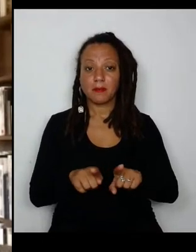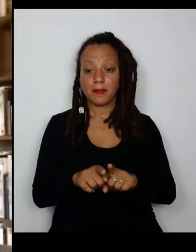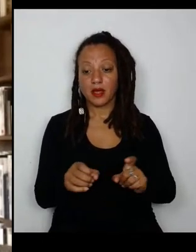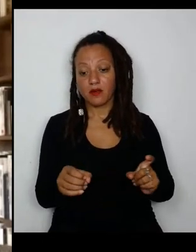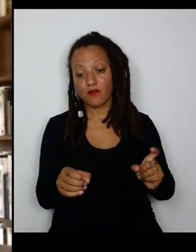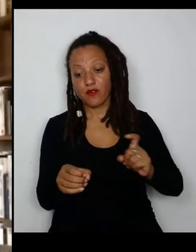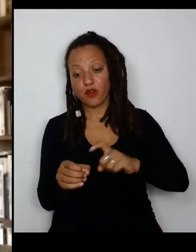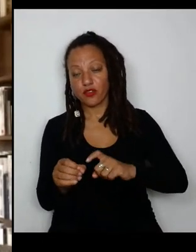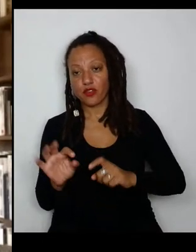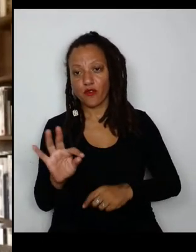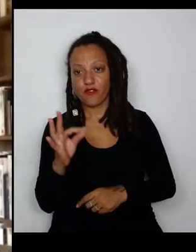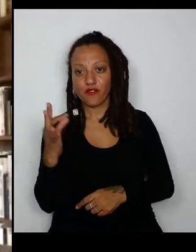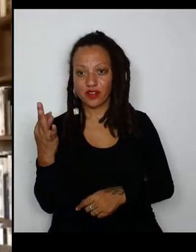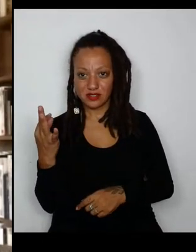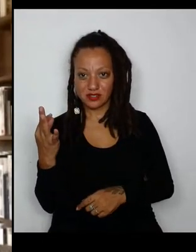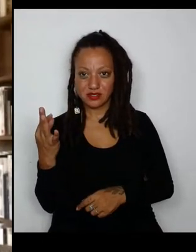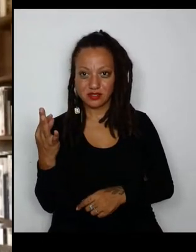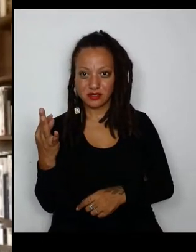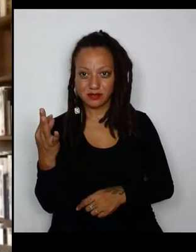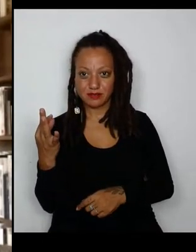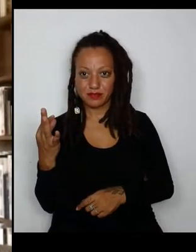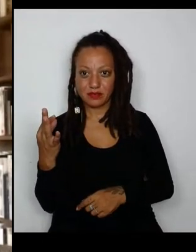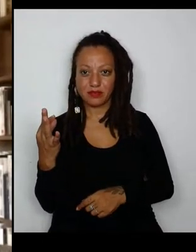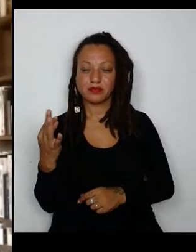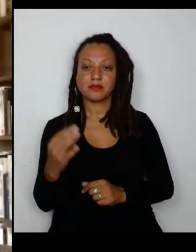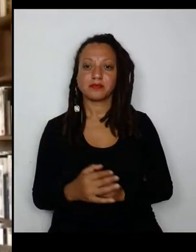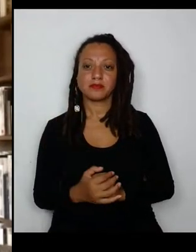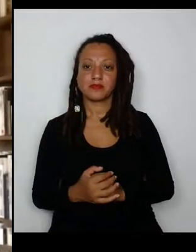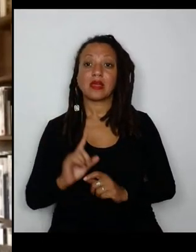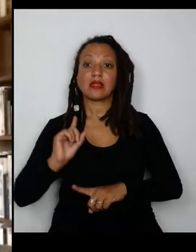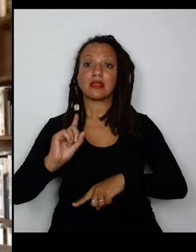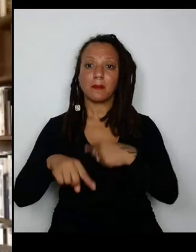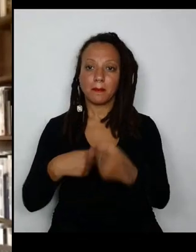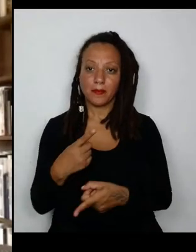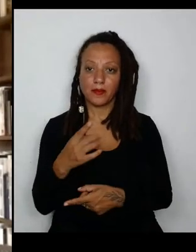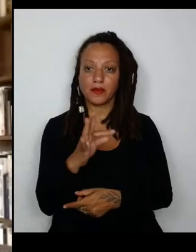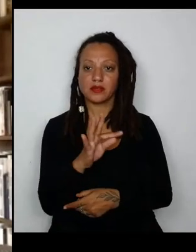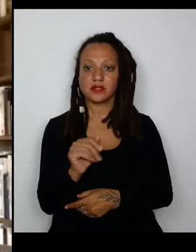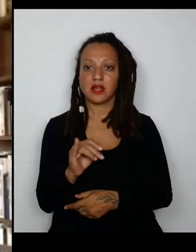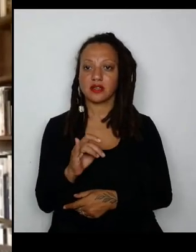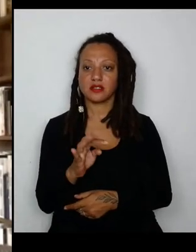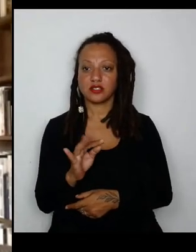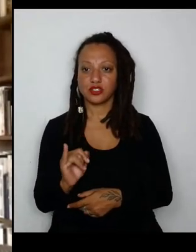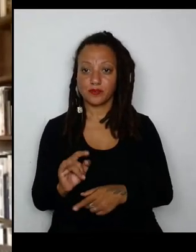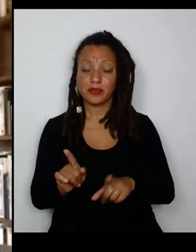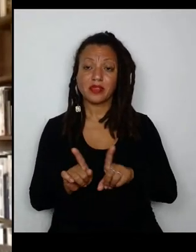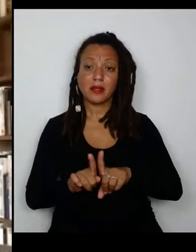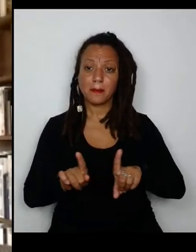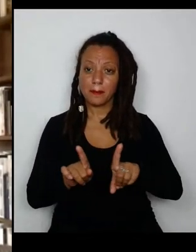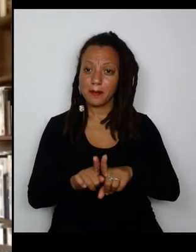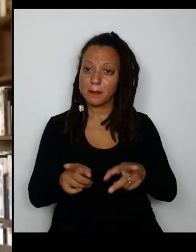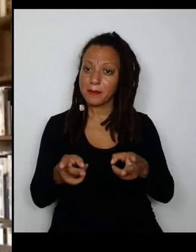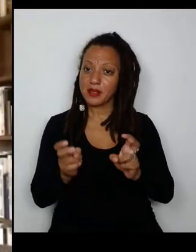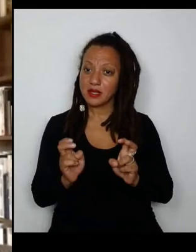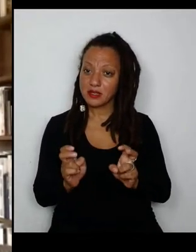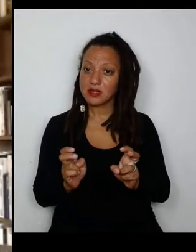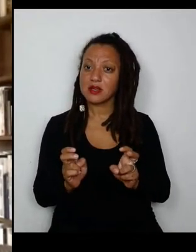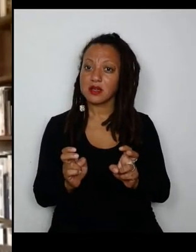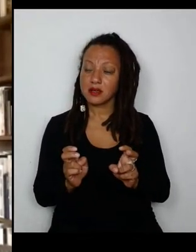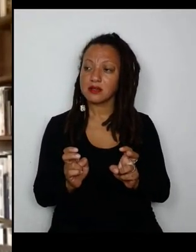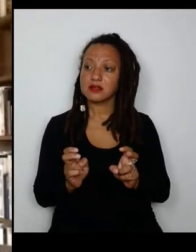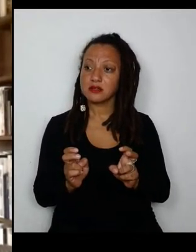but then we also see that becoming something very important with the writing of noah